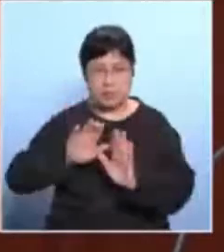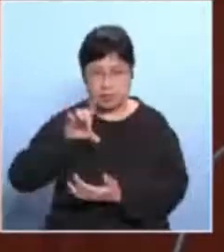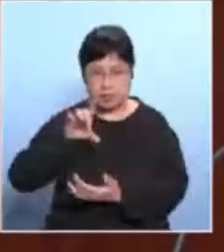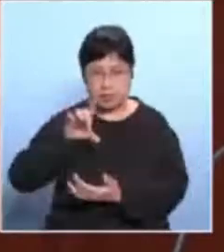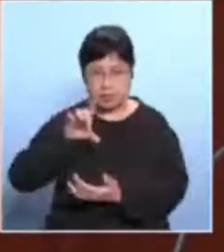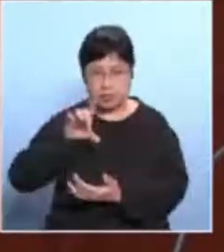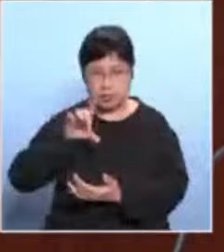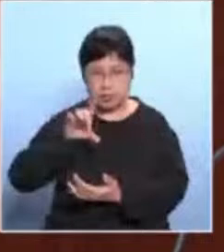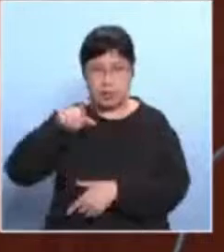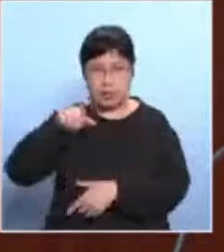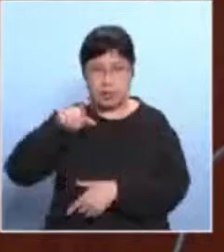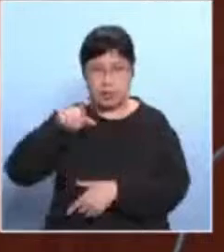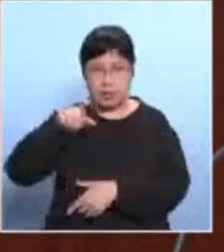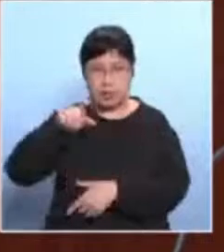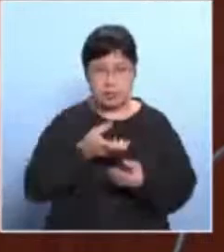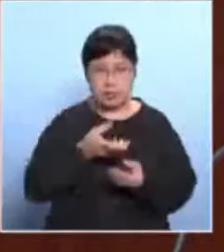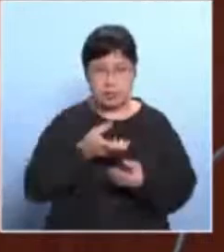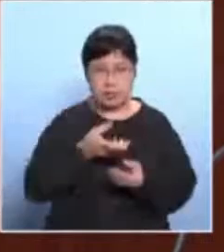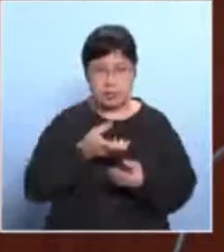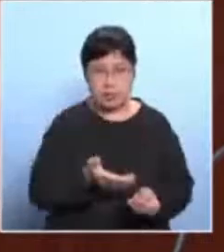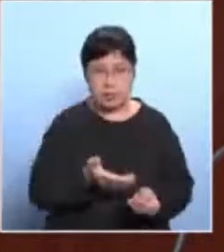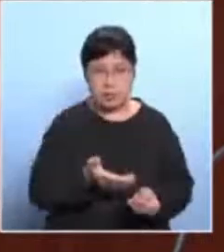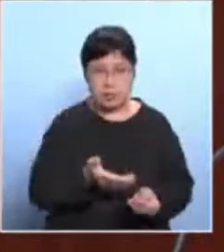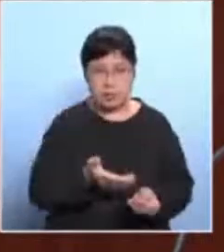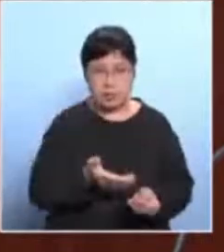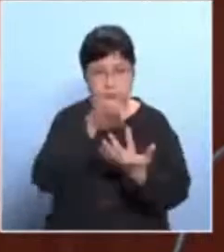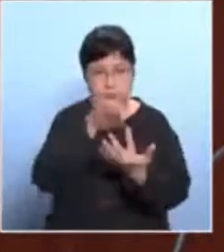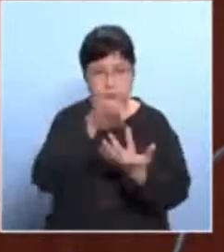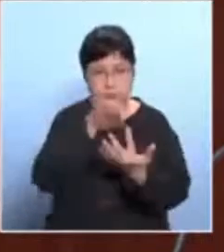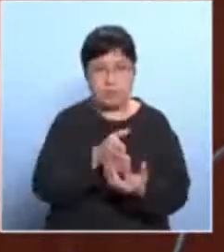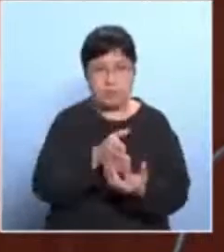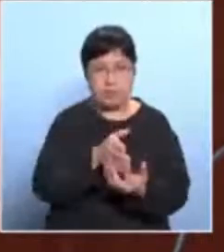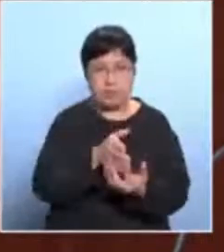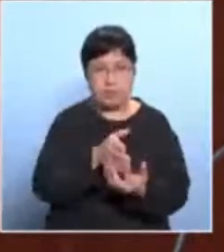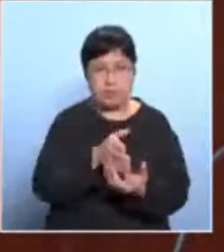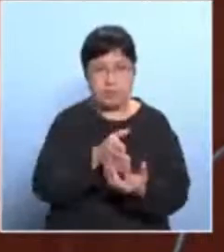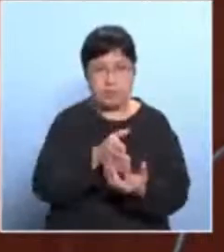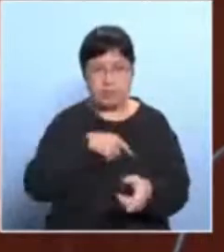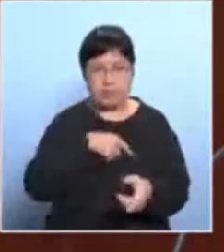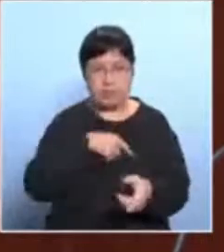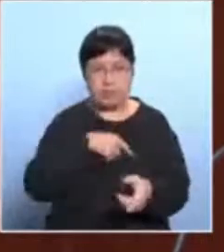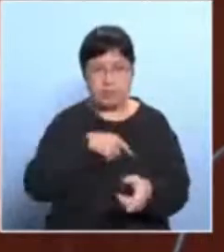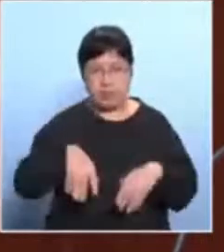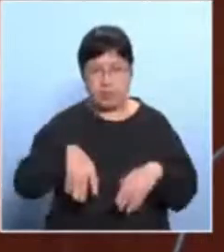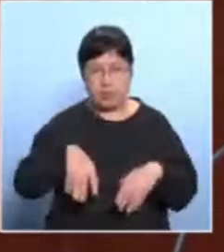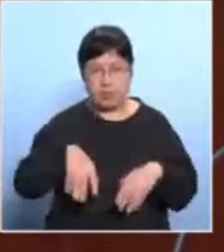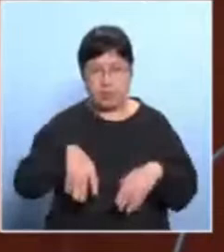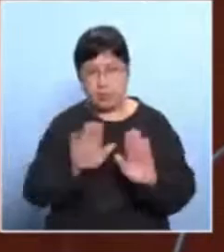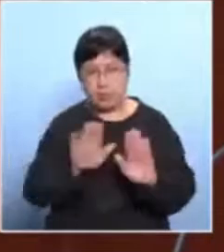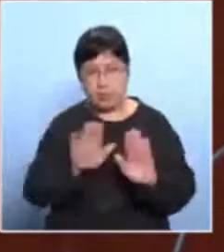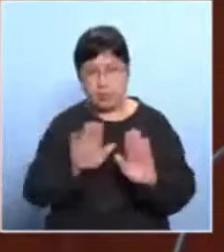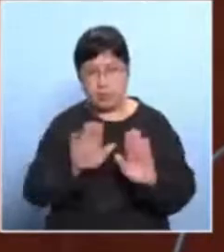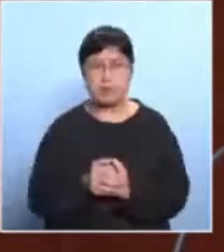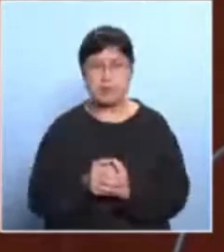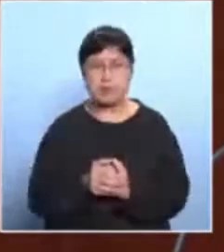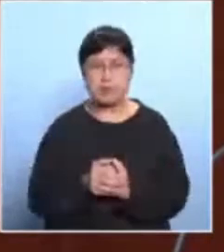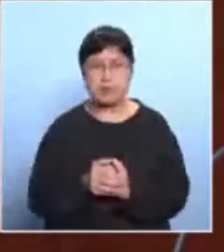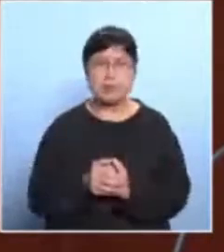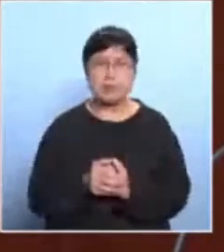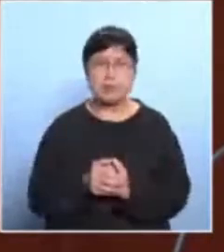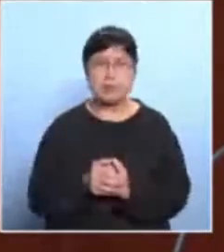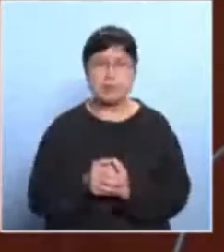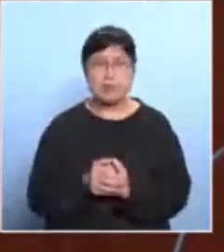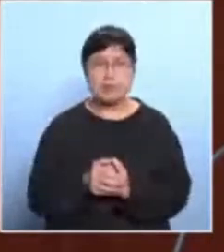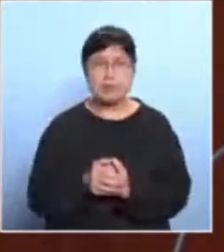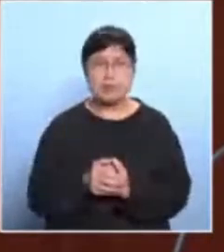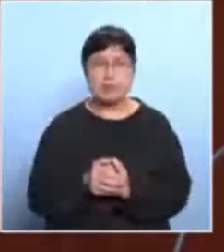intervention, treatment, and rehabilitation for persons in need. We strive to implement the 10